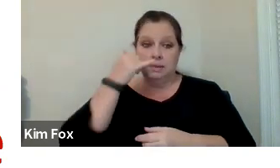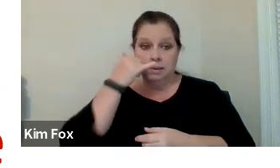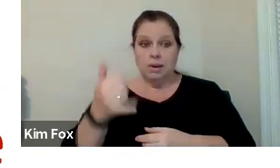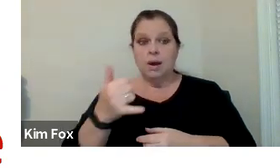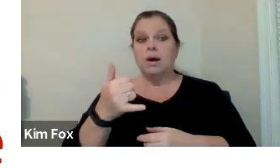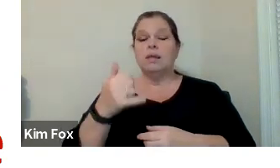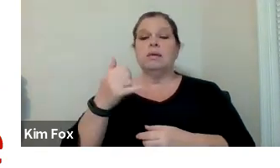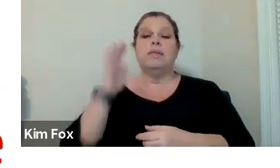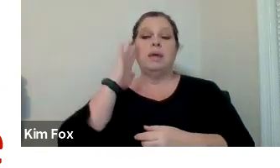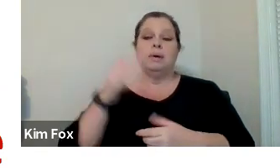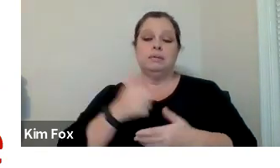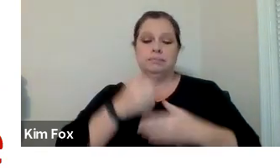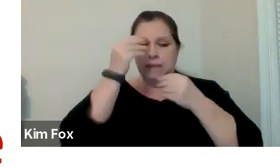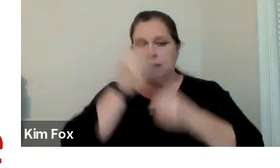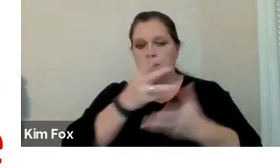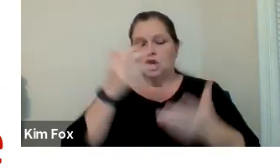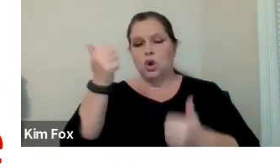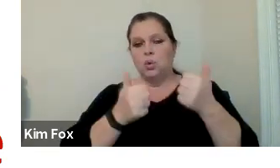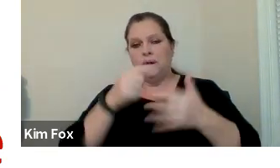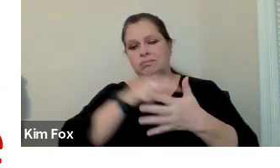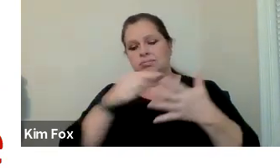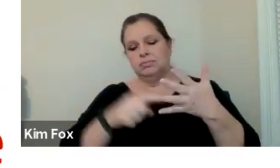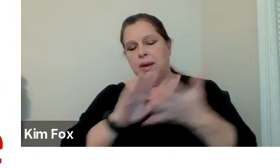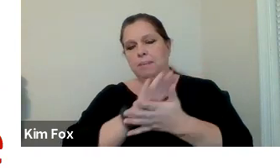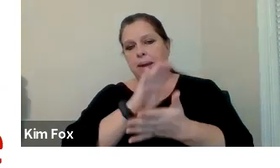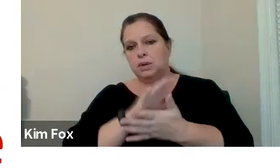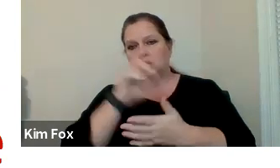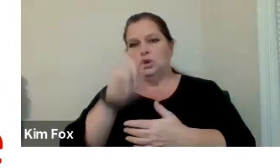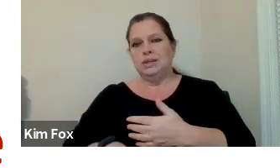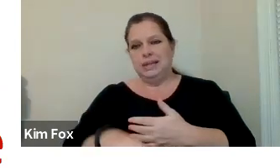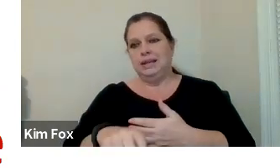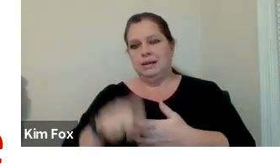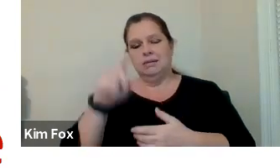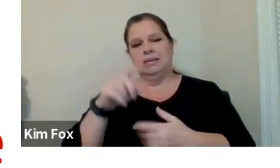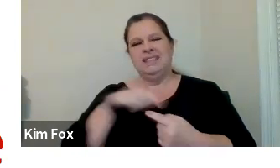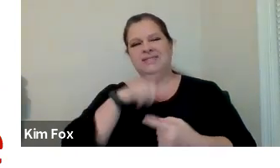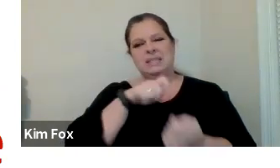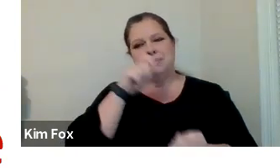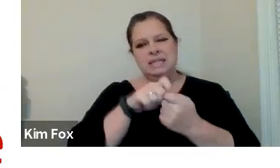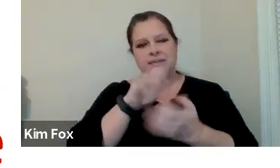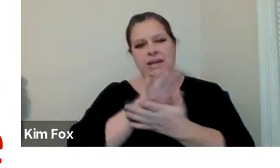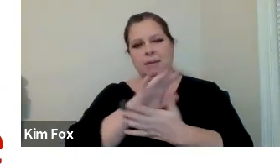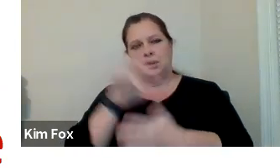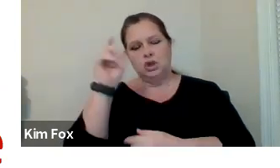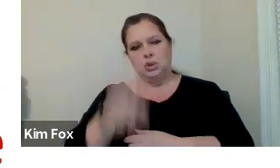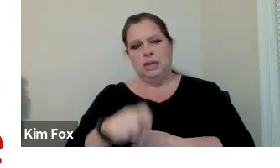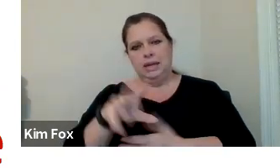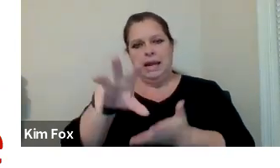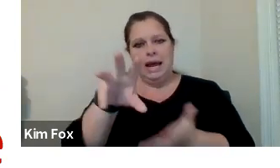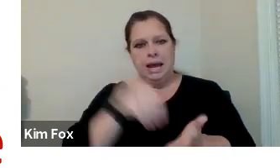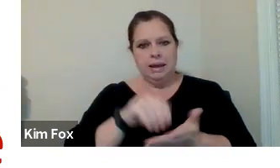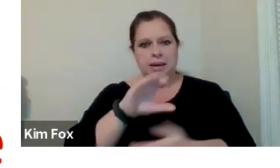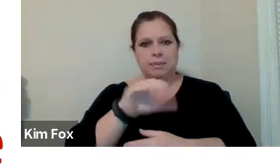assist you. There are some particular documents that they would need, though, a copy of the